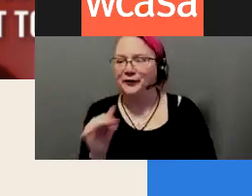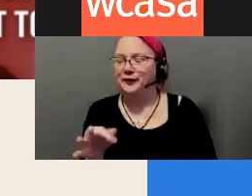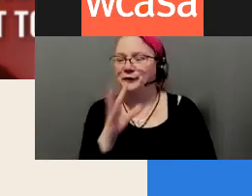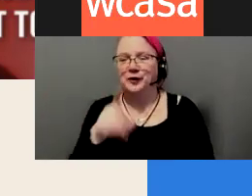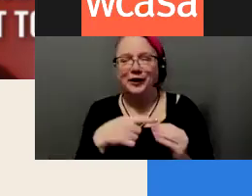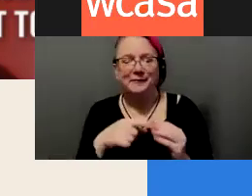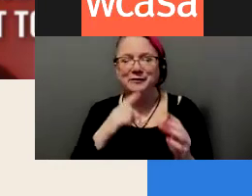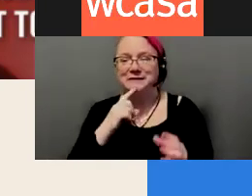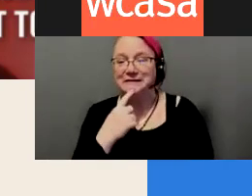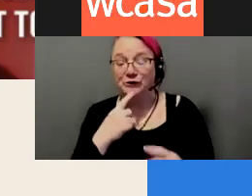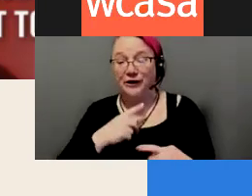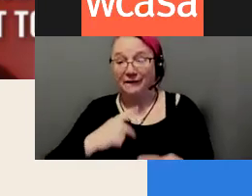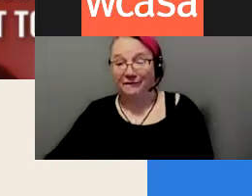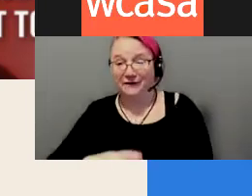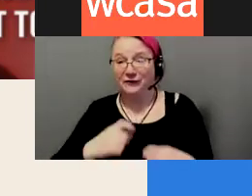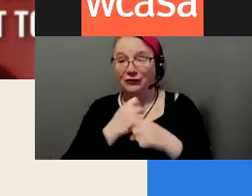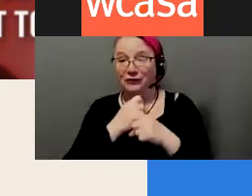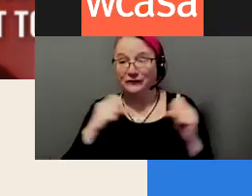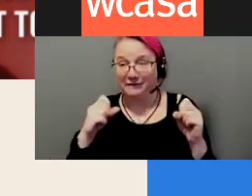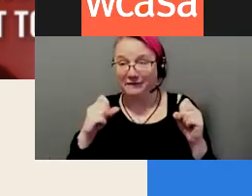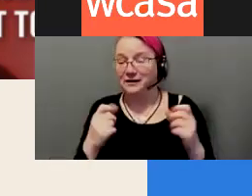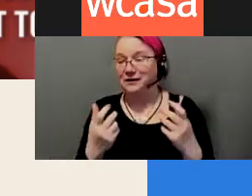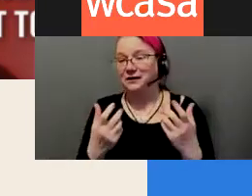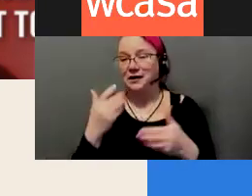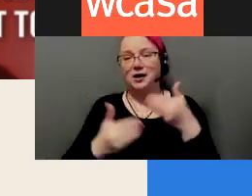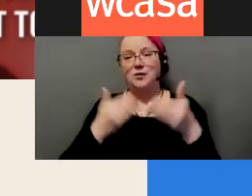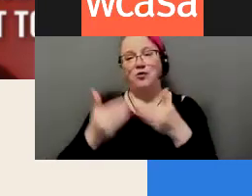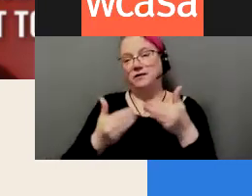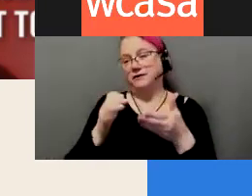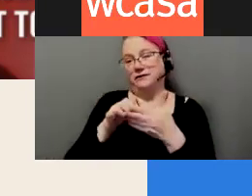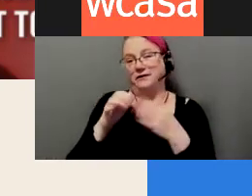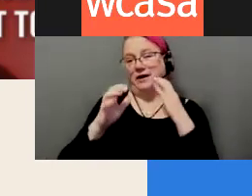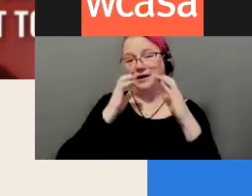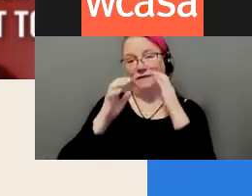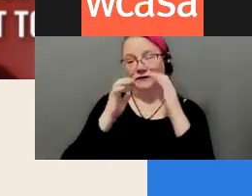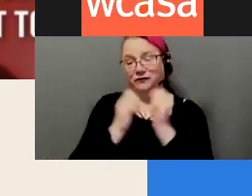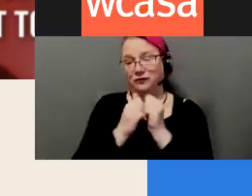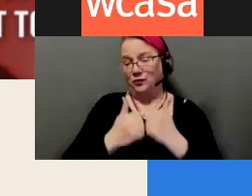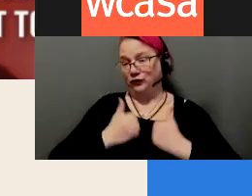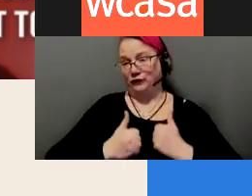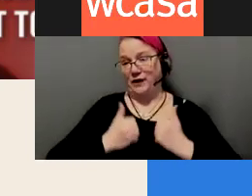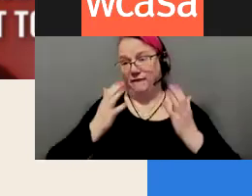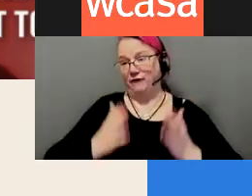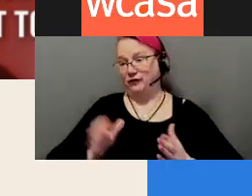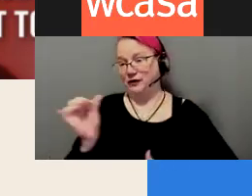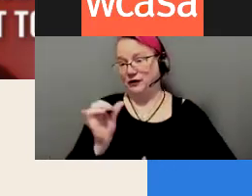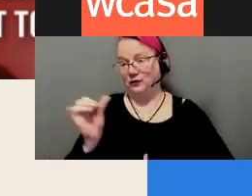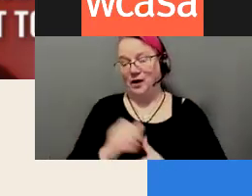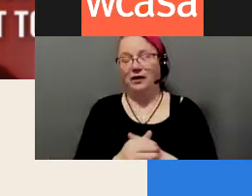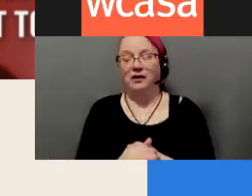serious physical safety concerns, processing that conversation with survivors as well,